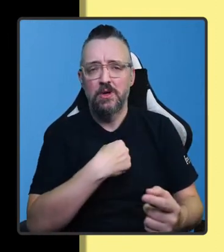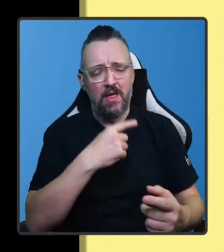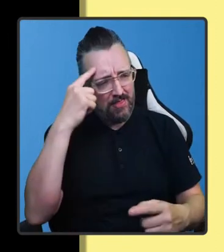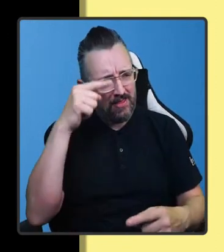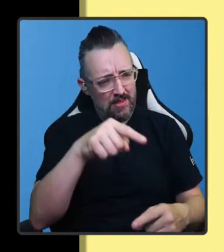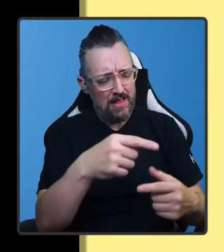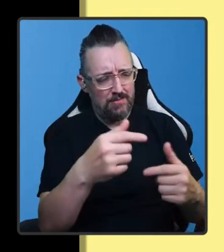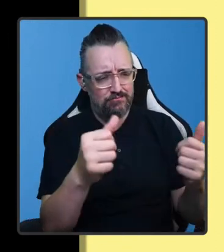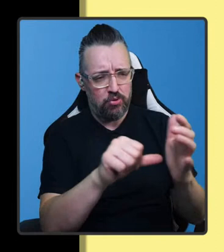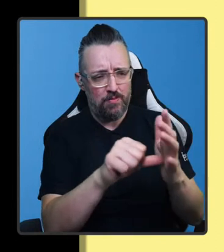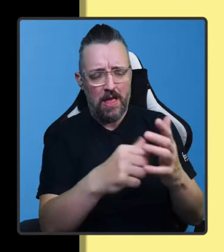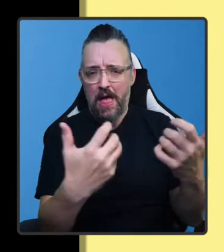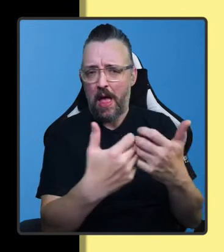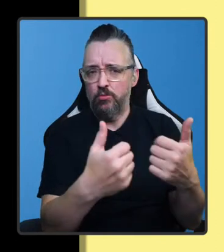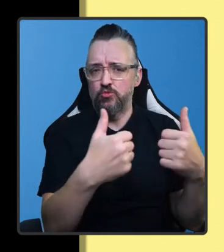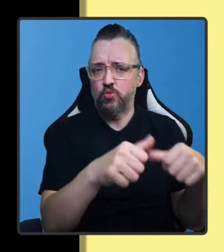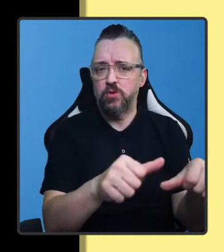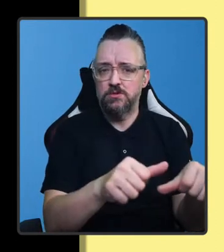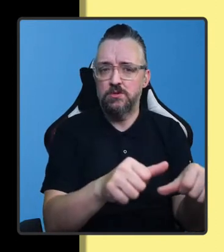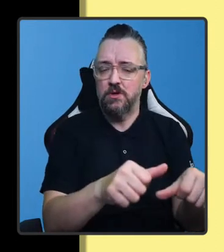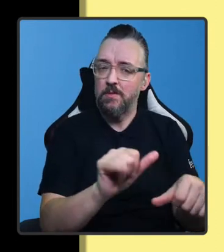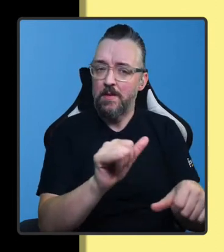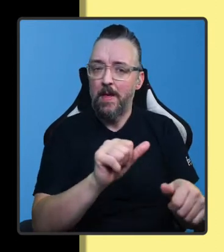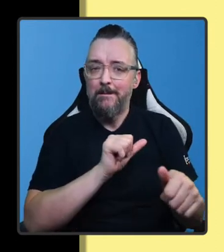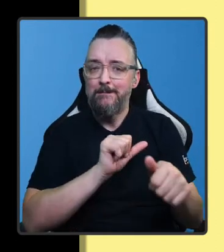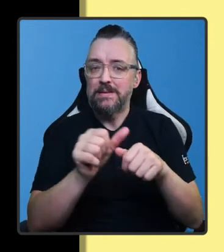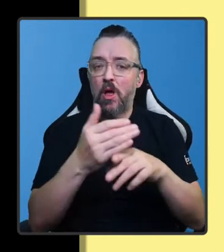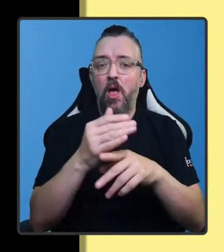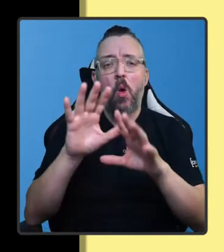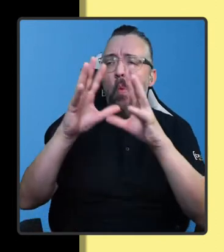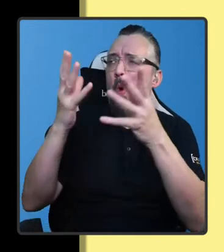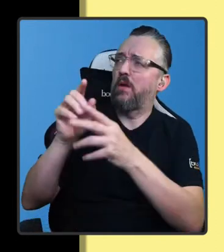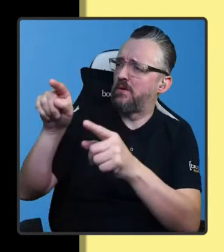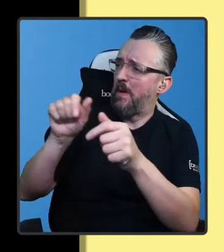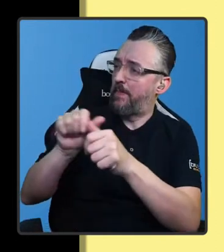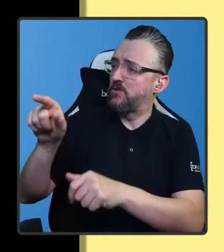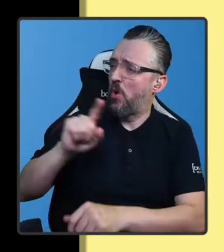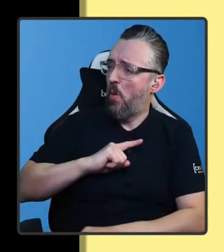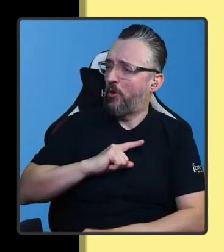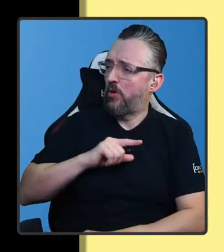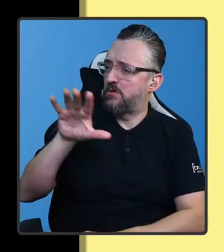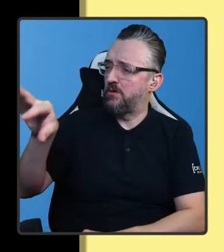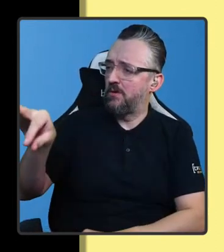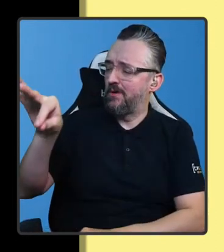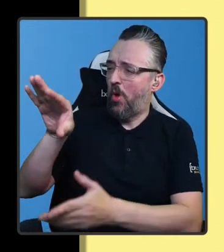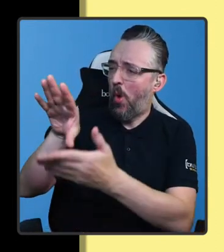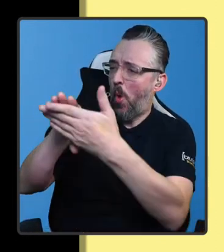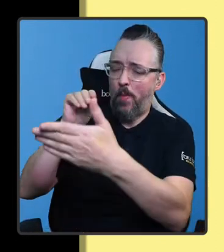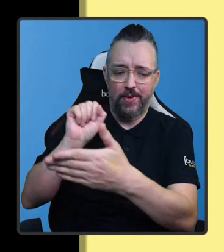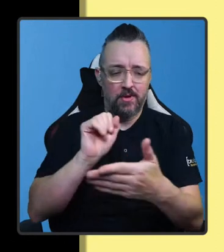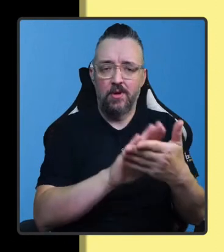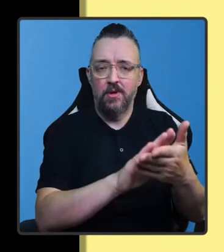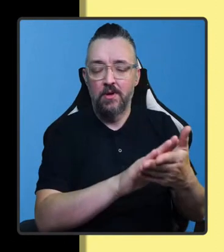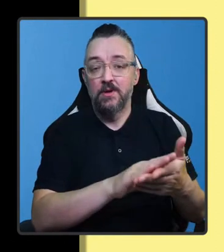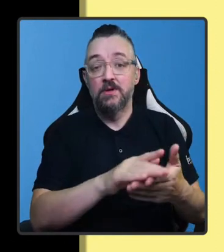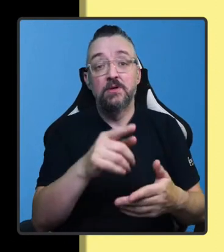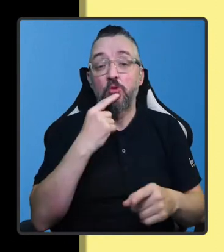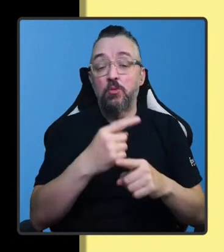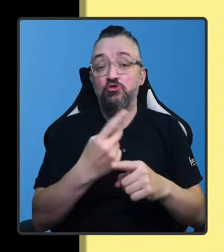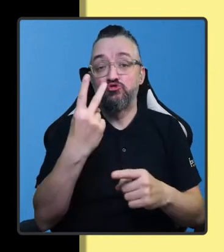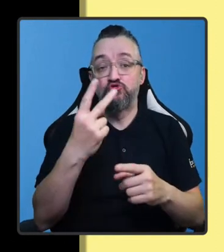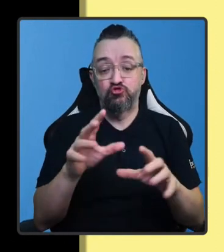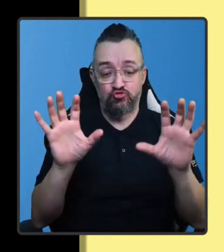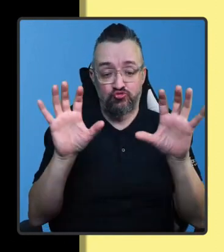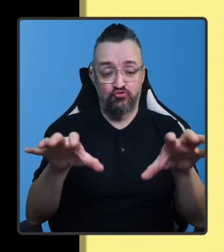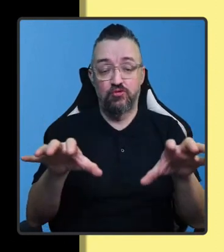it, including looking for best practice from around the globe. This only goes to further highlight the tale of two countries that, while